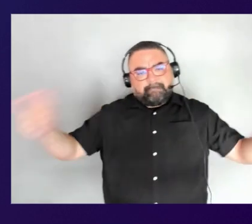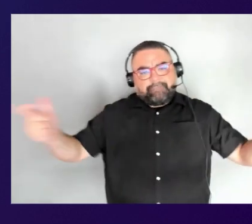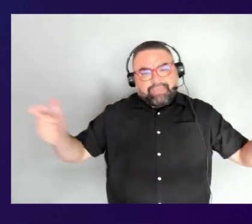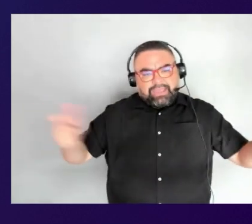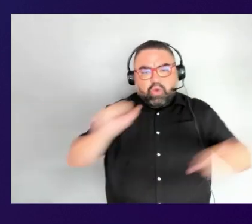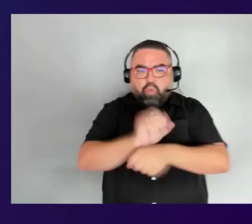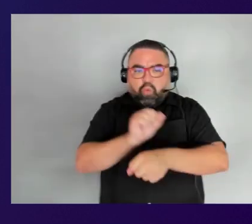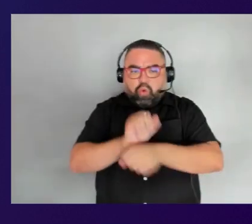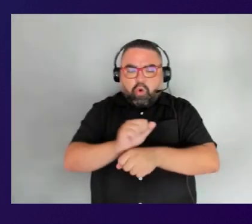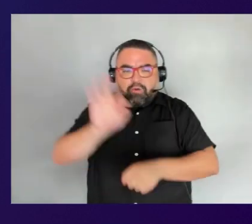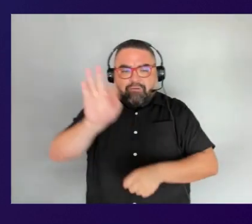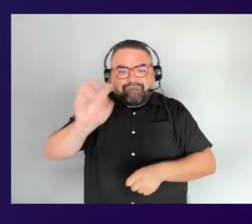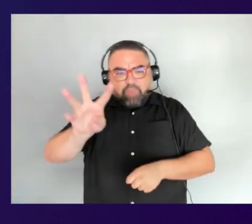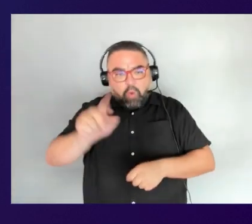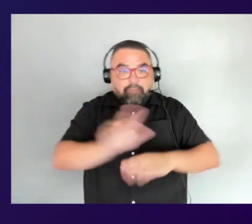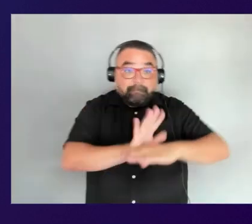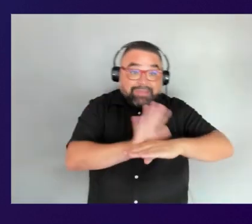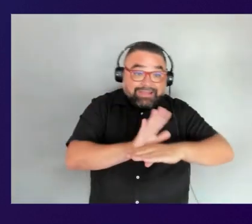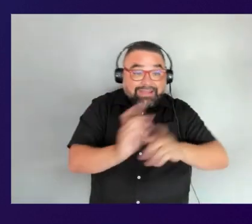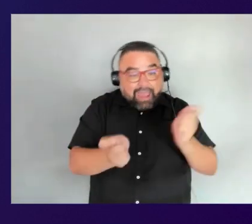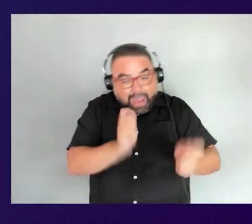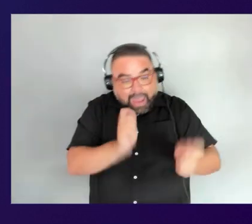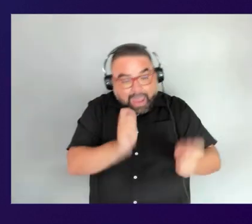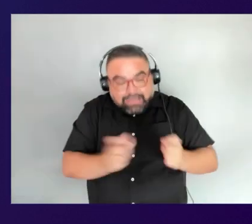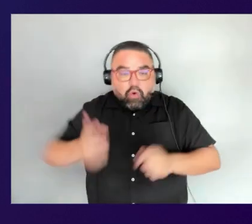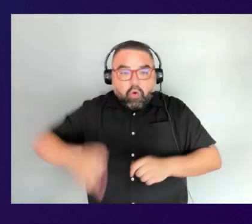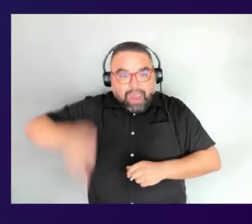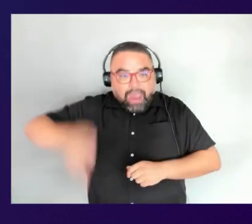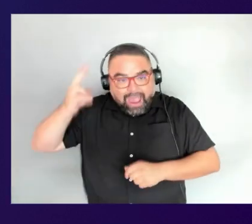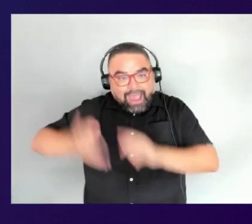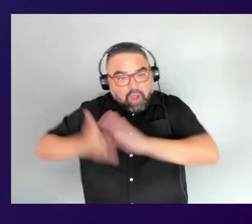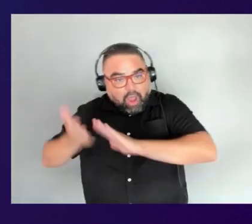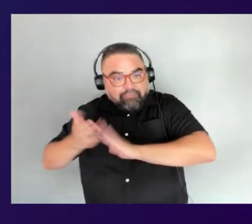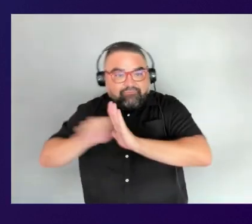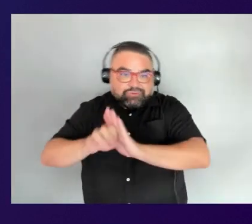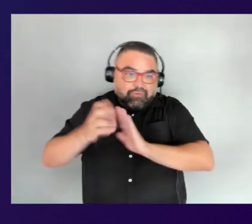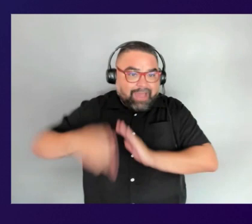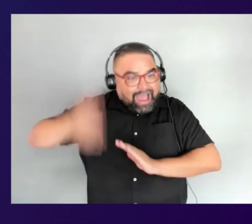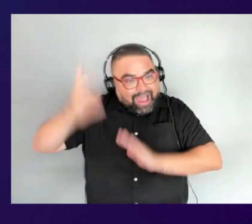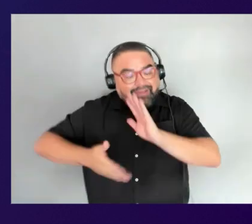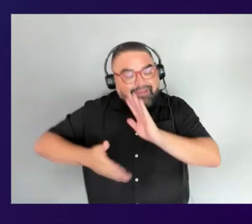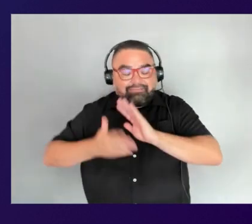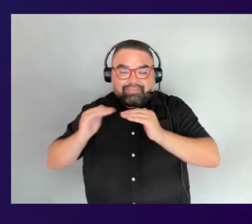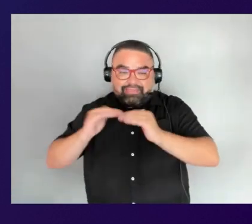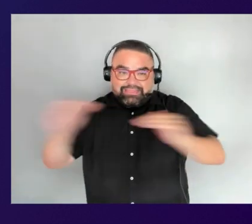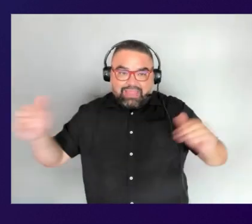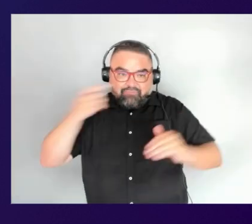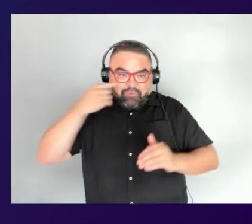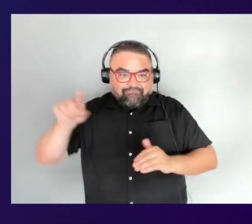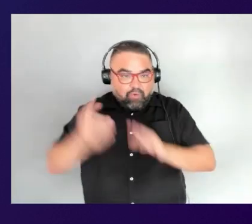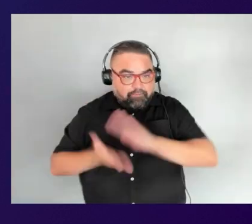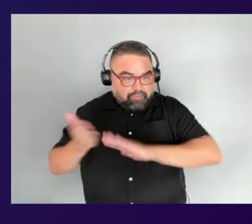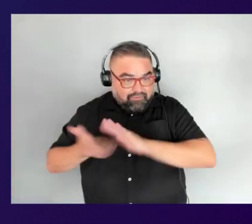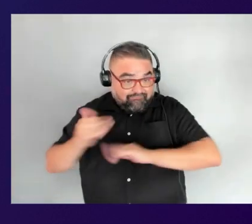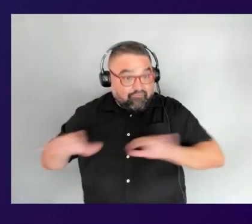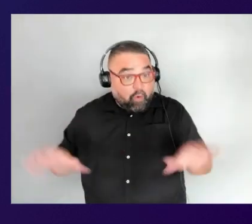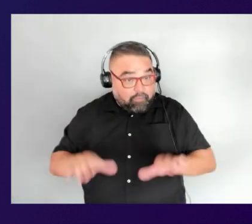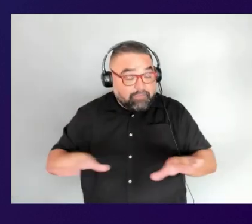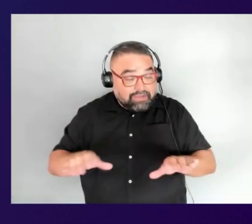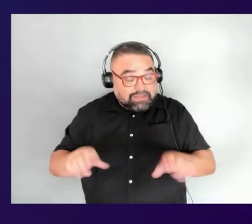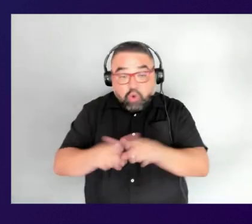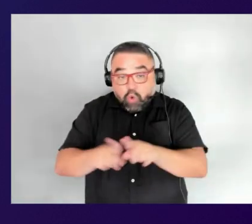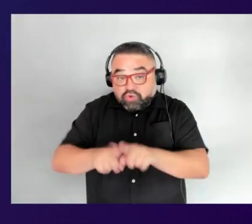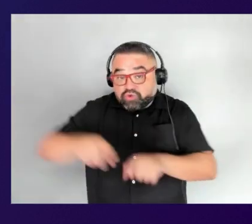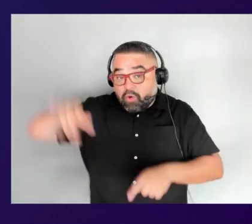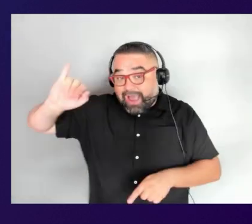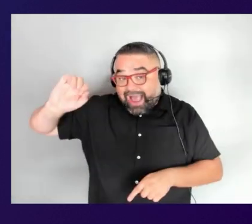media editing, or you have high IOPS workflows like SQL Server where you need higher levels of performance. And we're also going to allow you to provision your IOPS